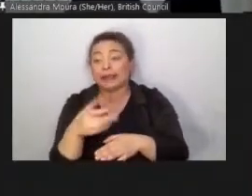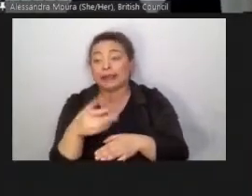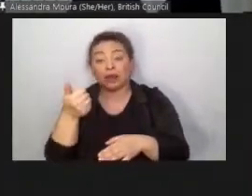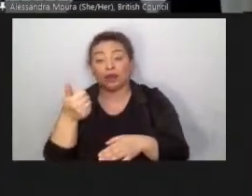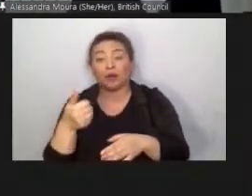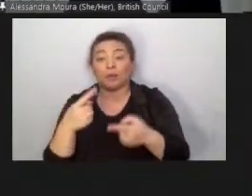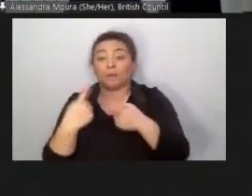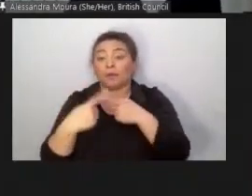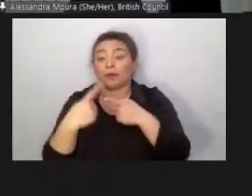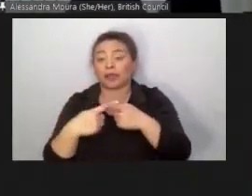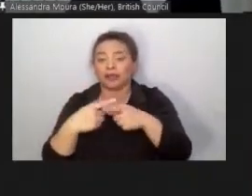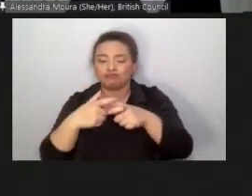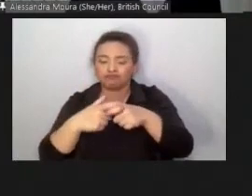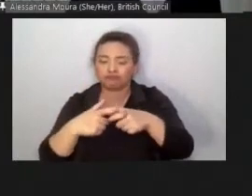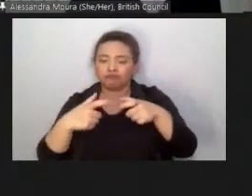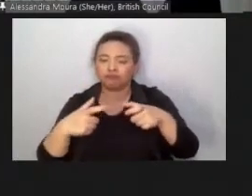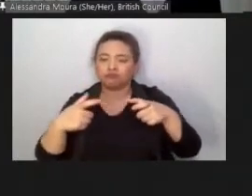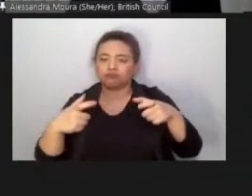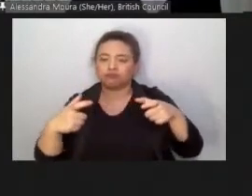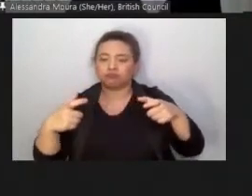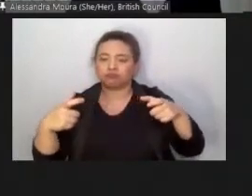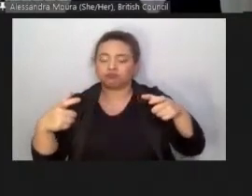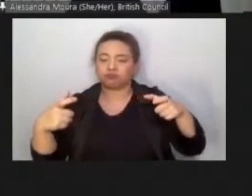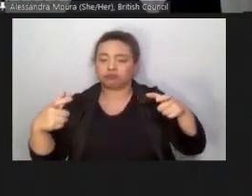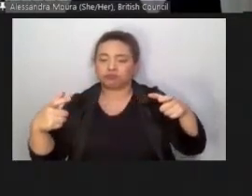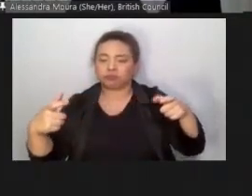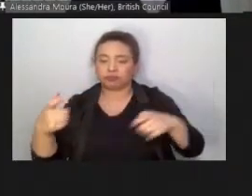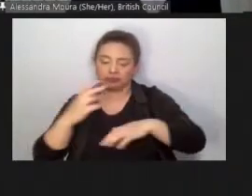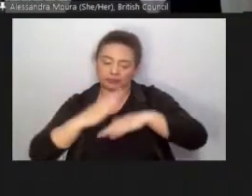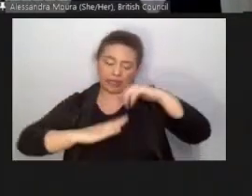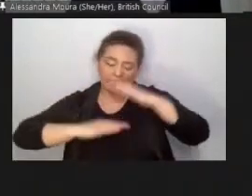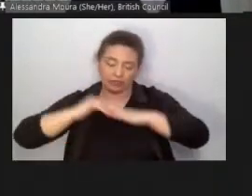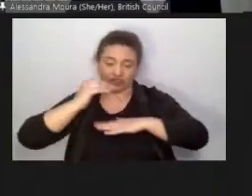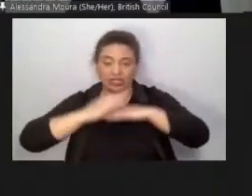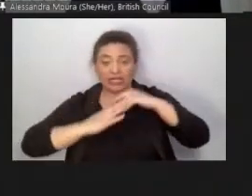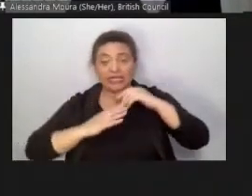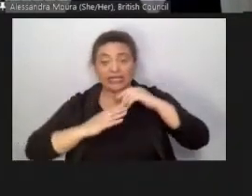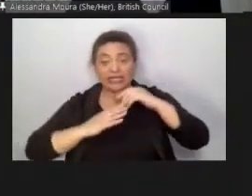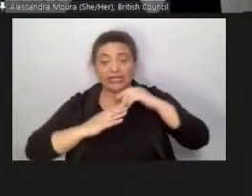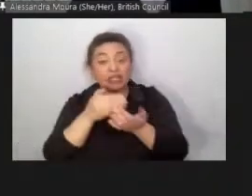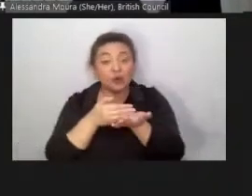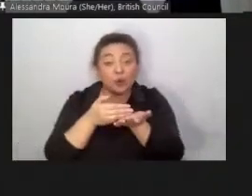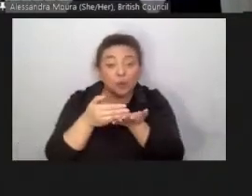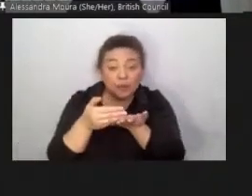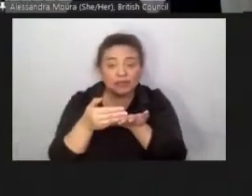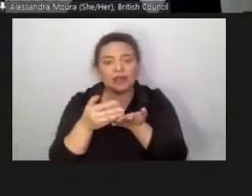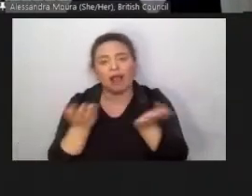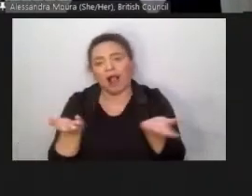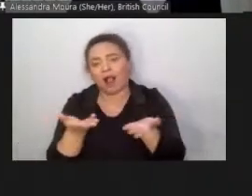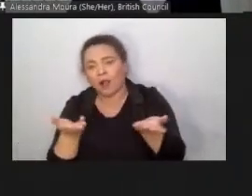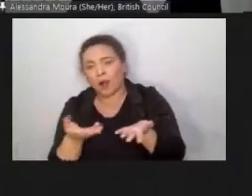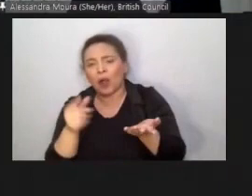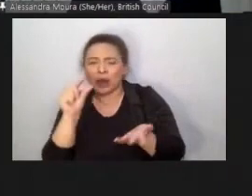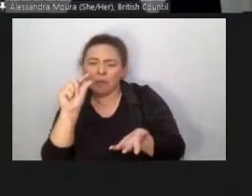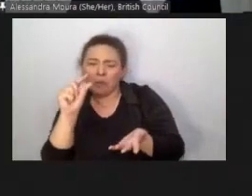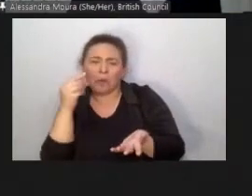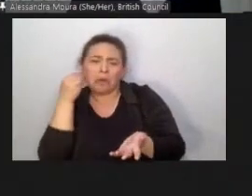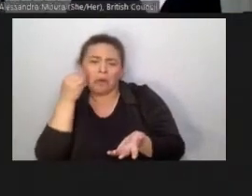or inexperienced or need a lot of development, then you would be have a bigger circle, really. So that's how it